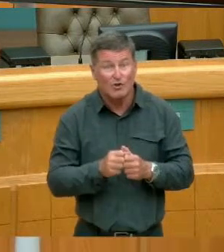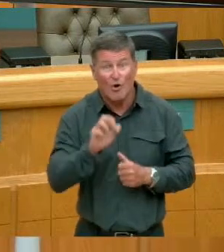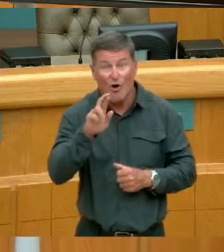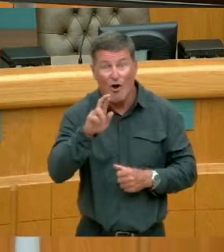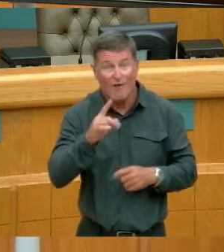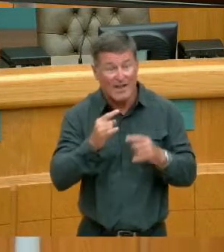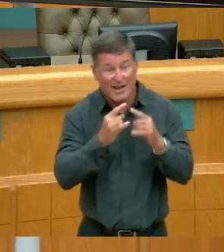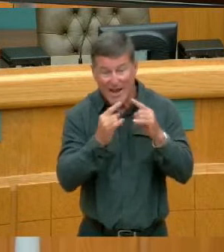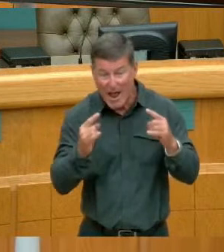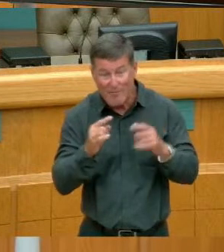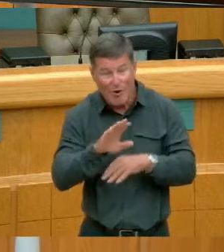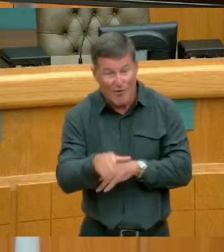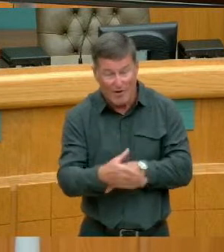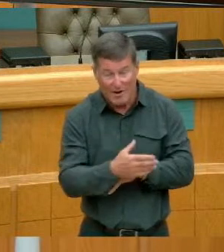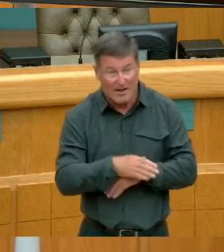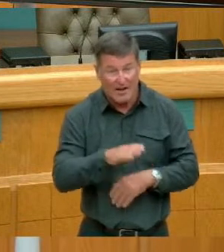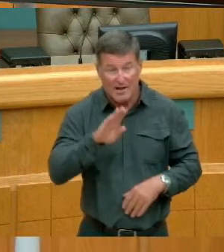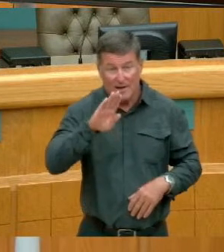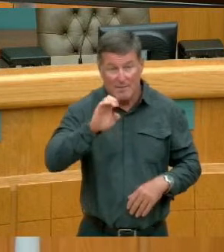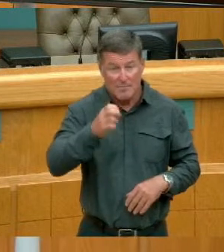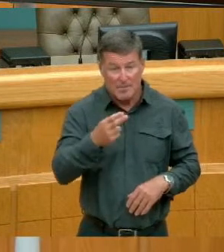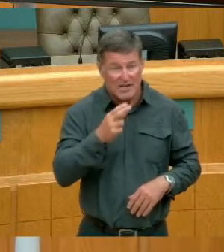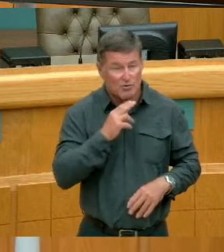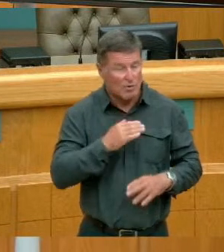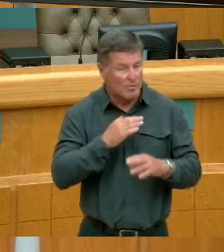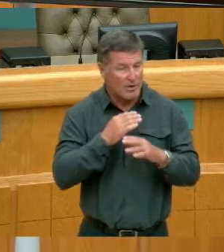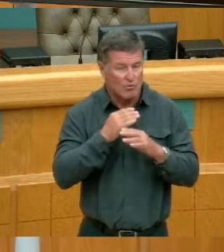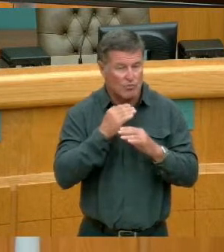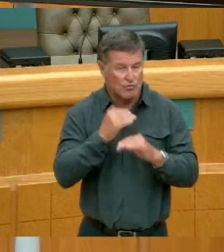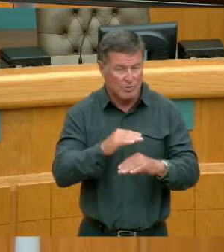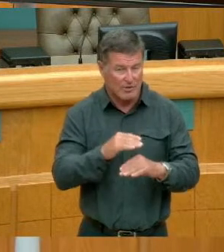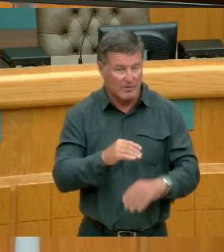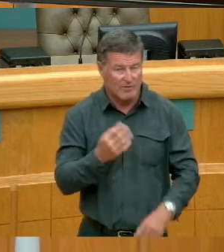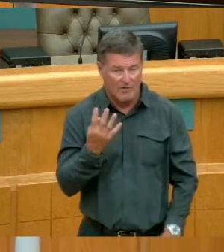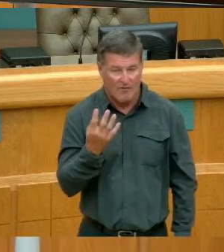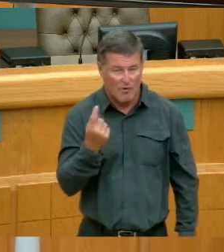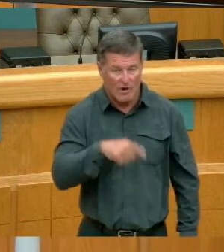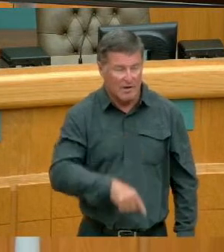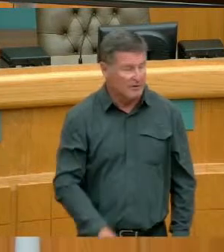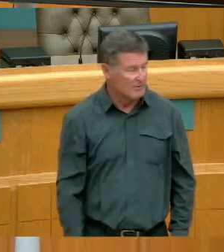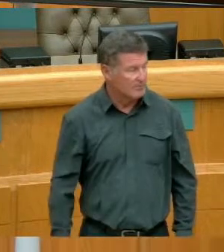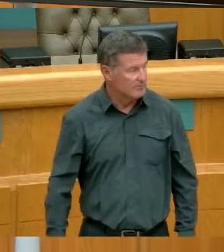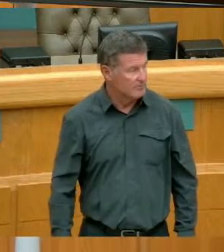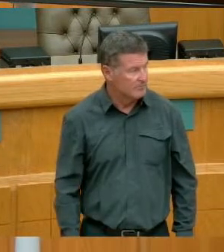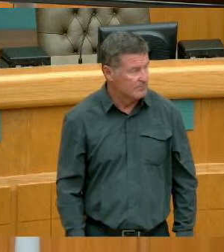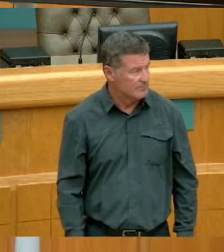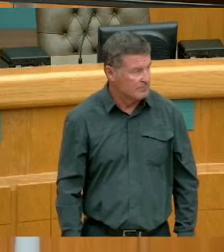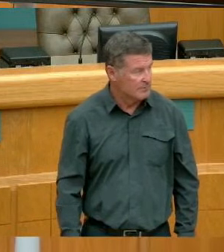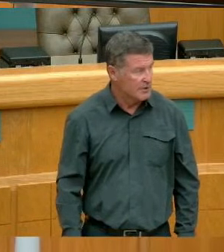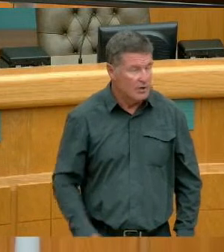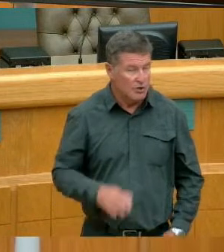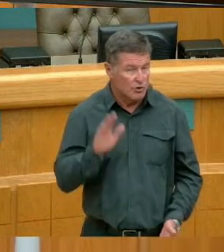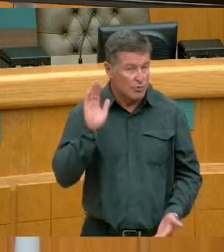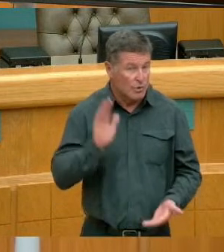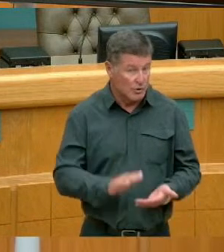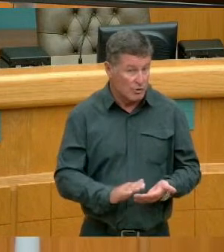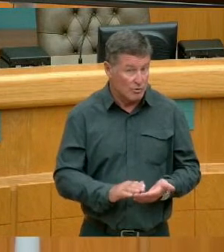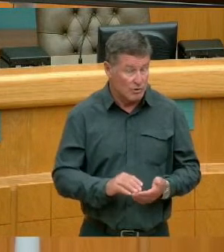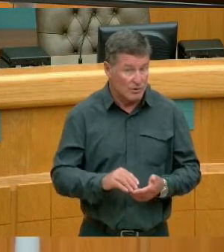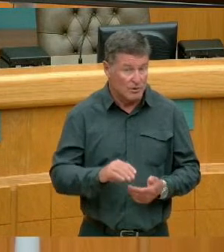and the access to that beach area will be restricted also for those 4 days. in an effort to reduce the spread of